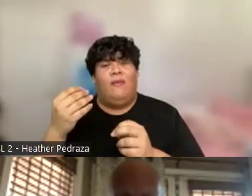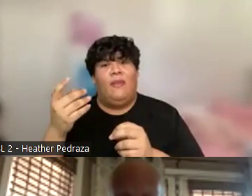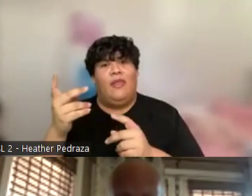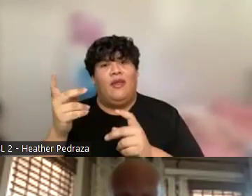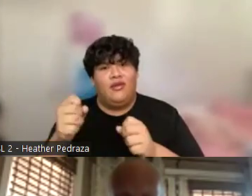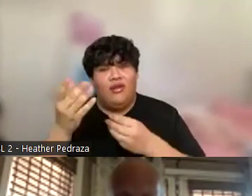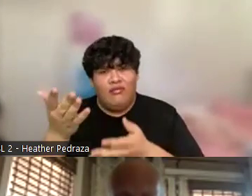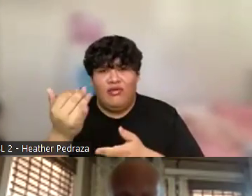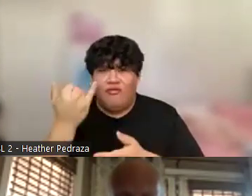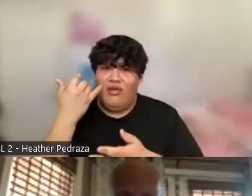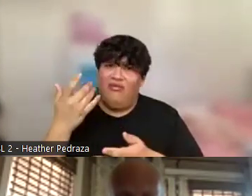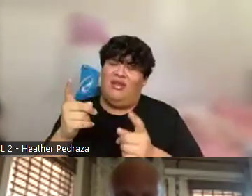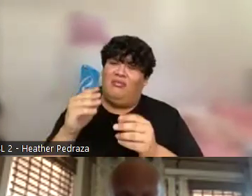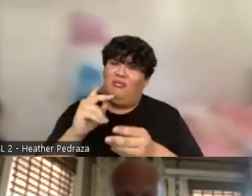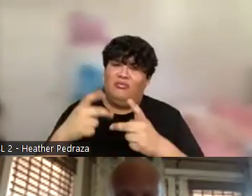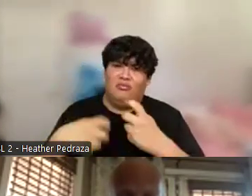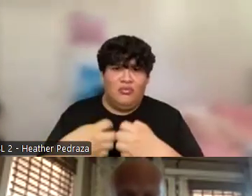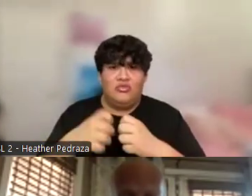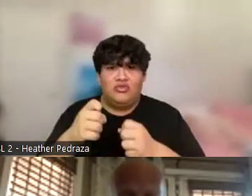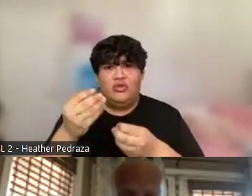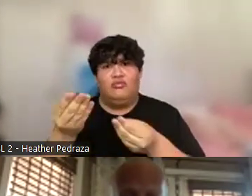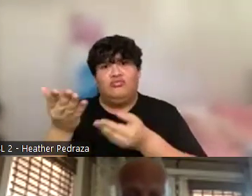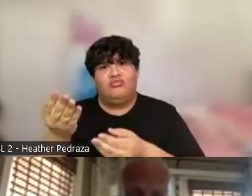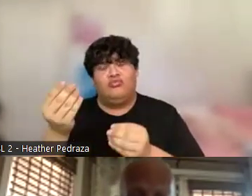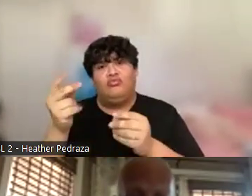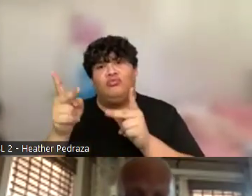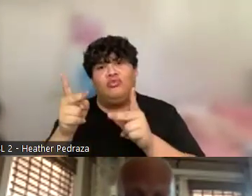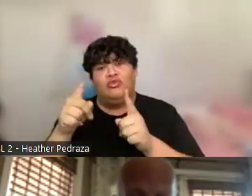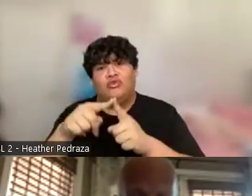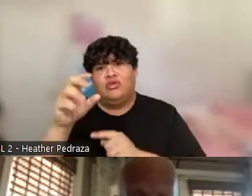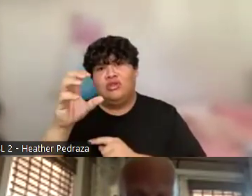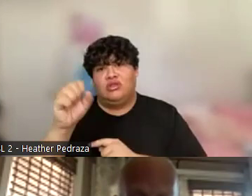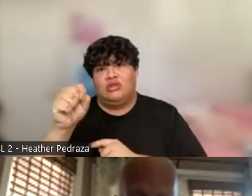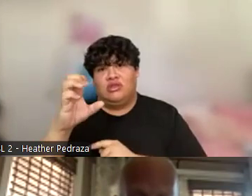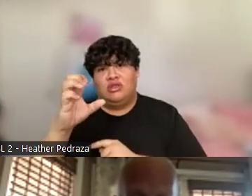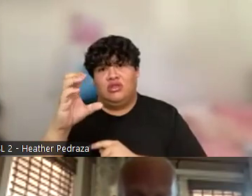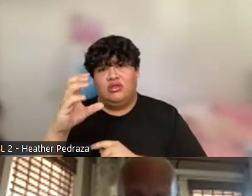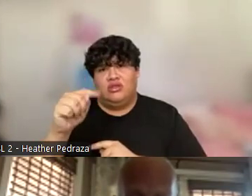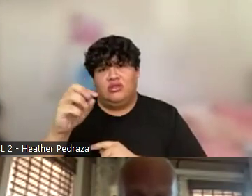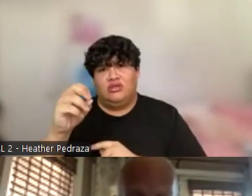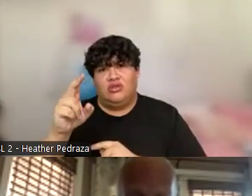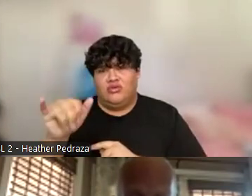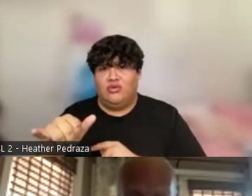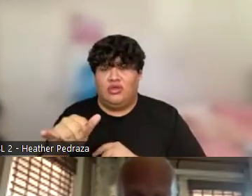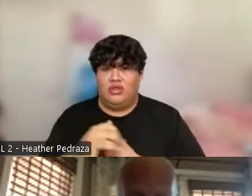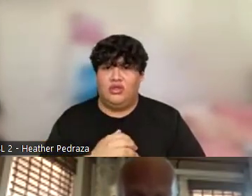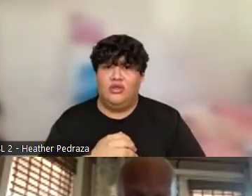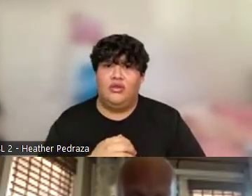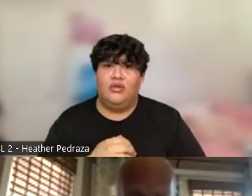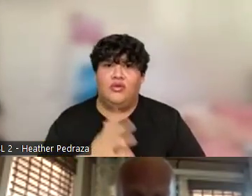the issues that we want to bring to the attention of the secretary. That's the last item of the agenda. So we'll be able